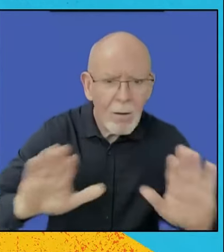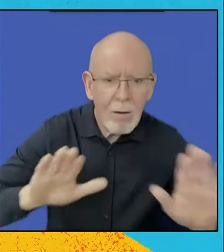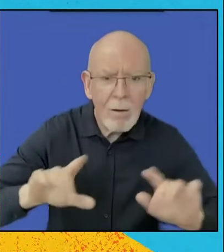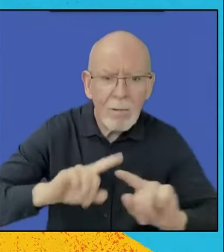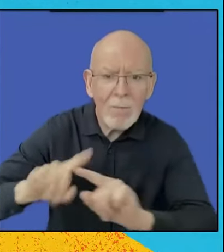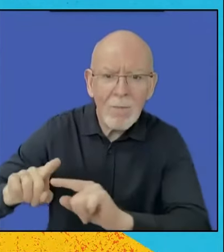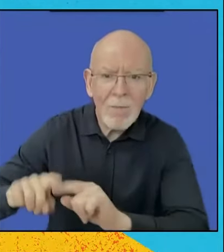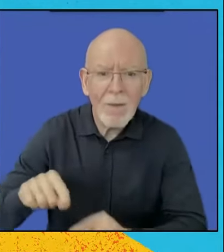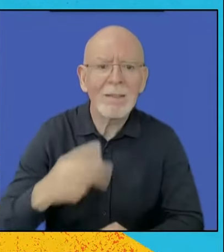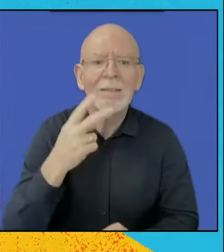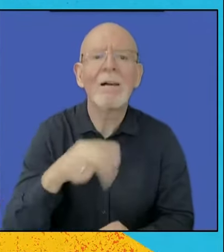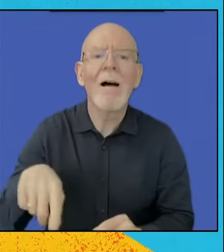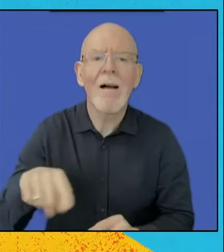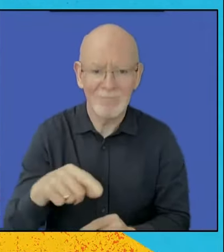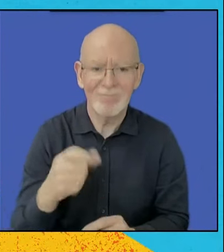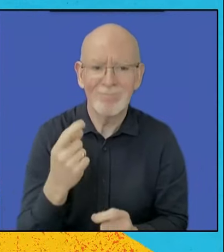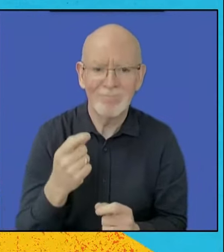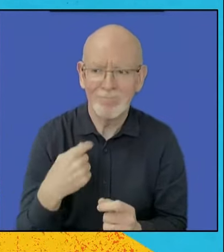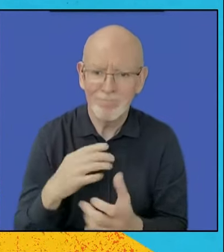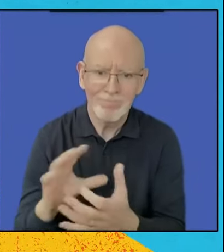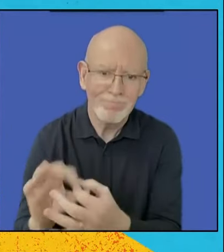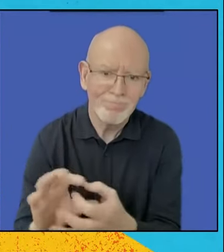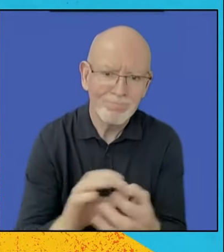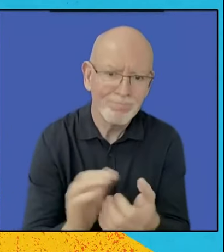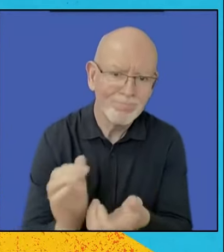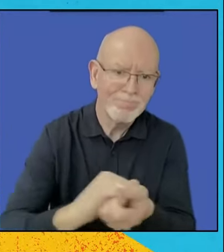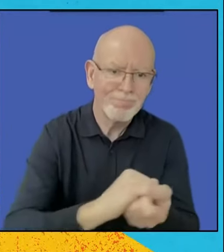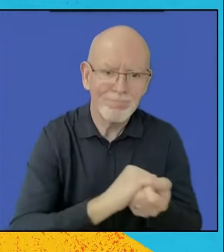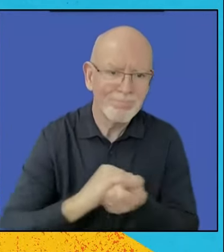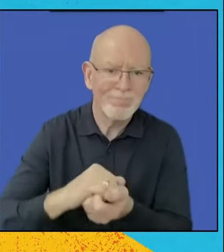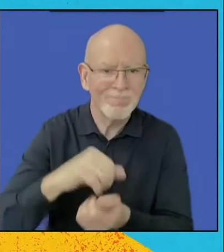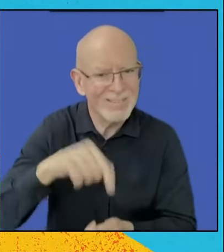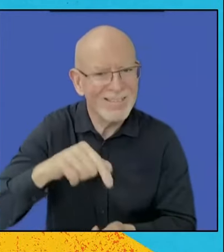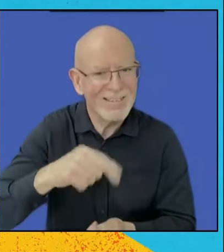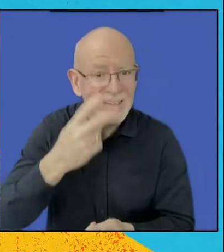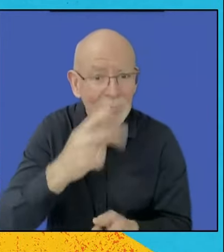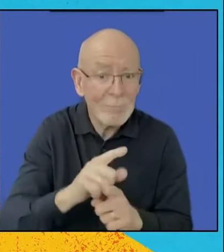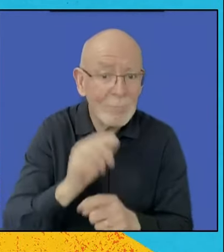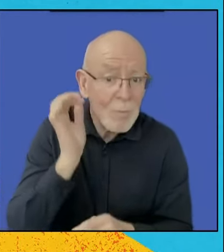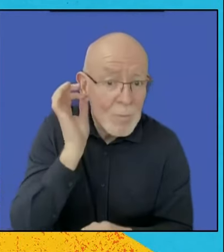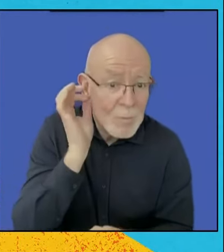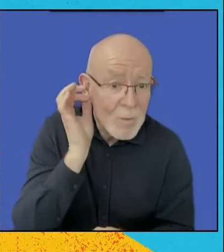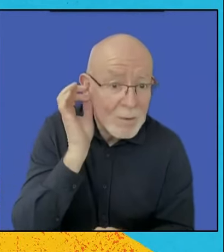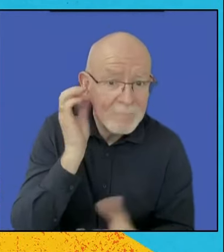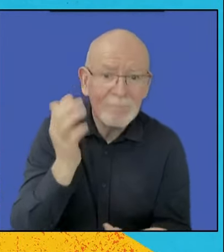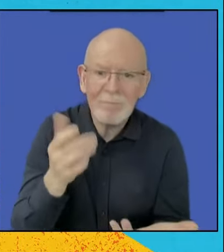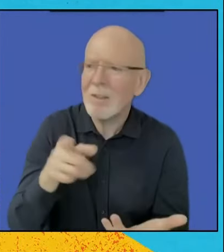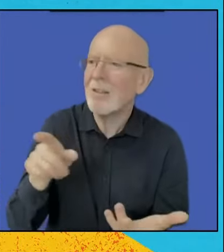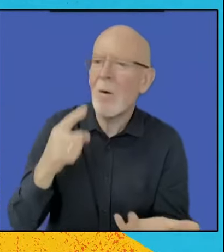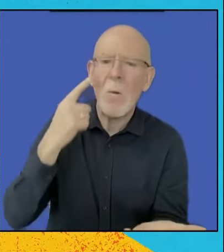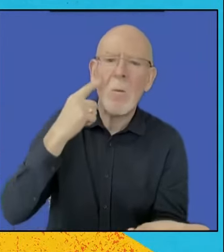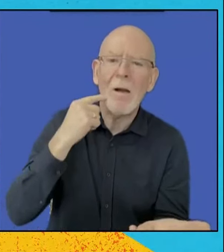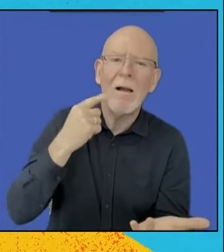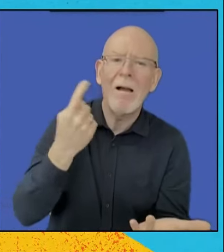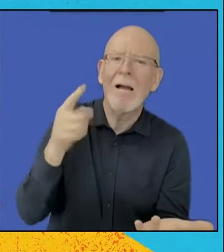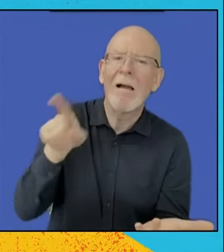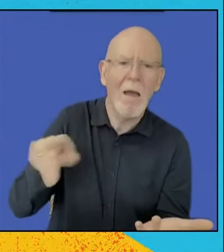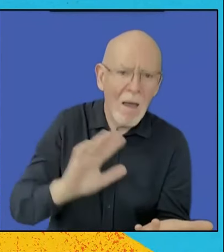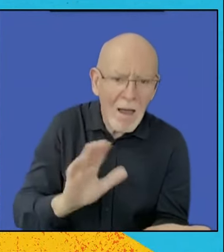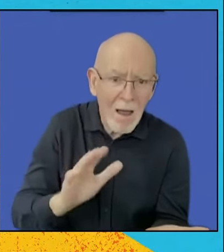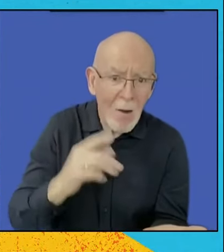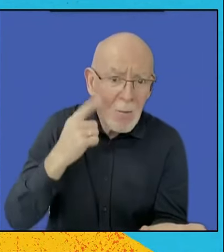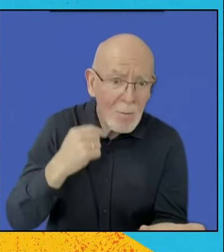world is diverse, and that's why we have to work by intersectionality. But please, listen to us, because we want